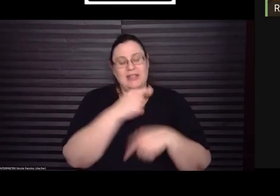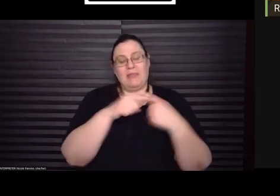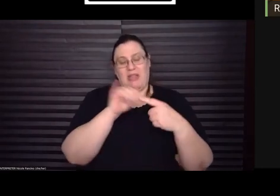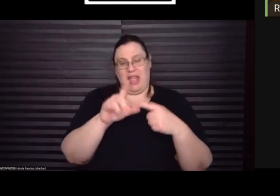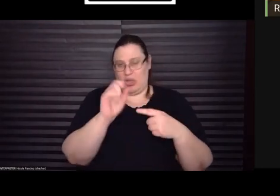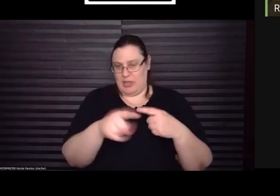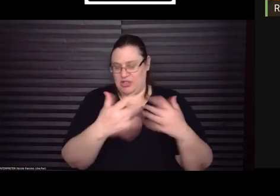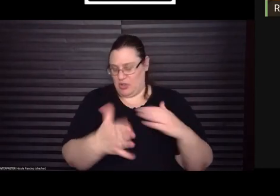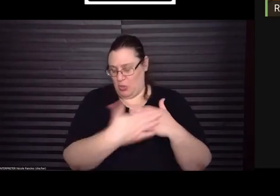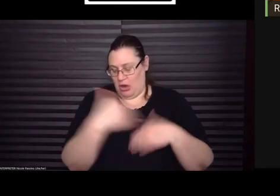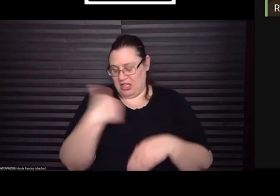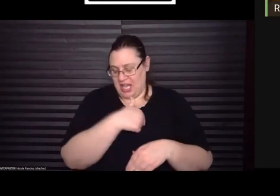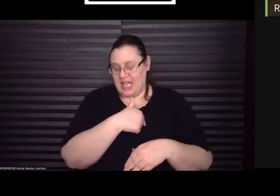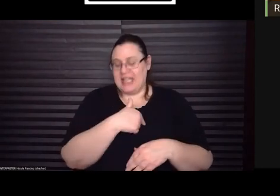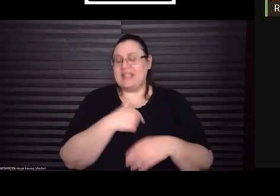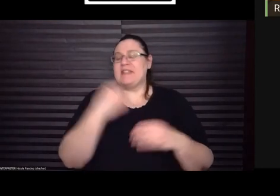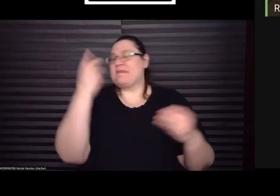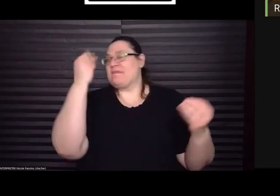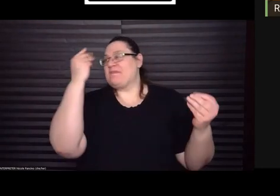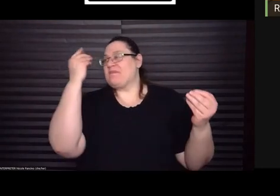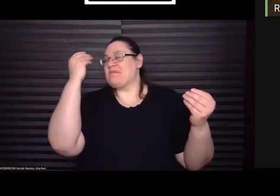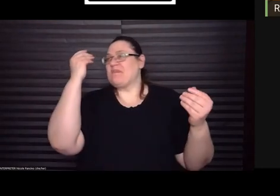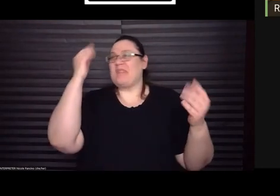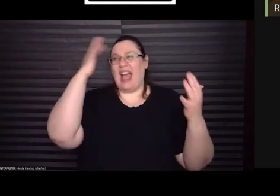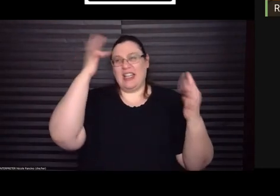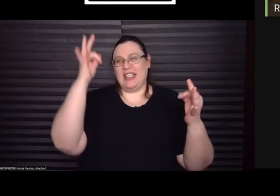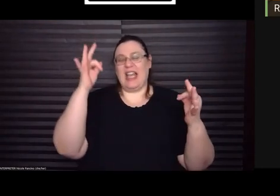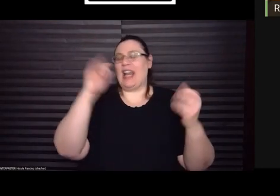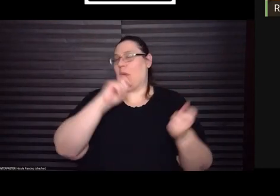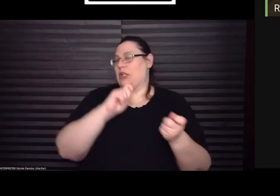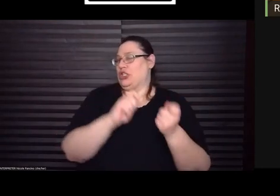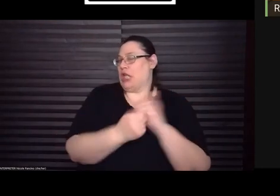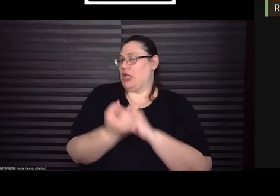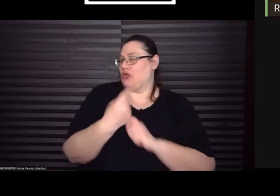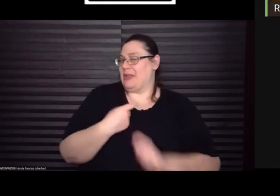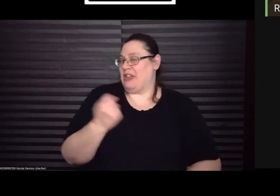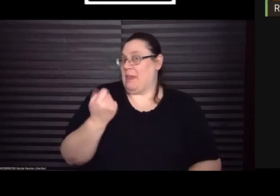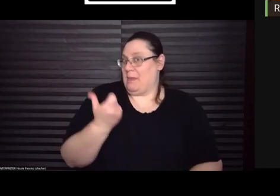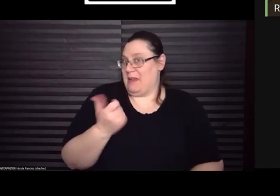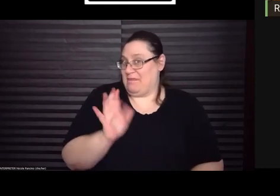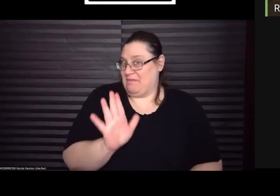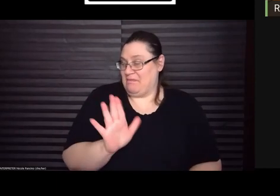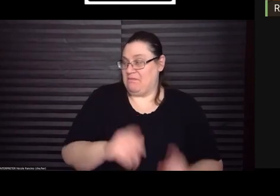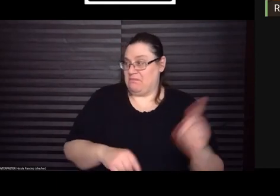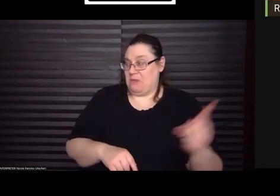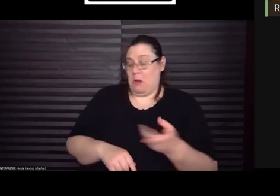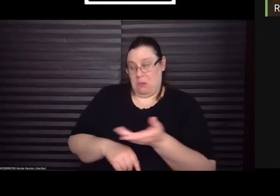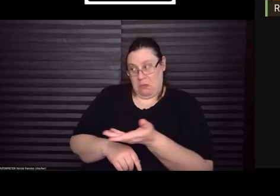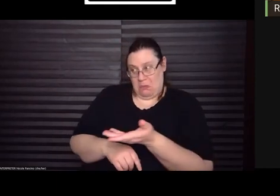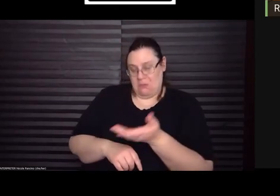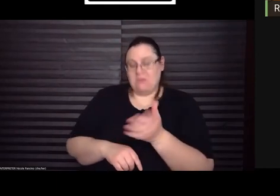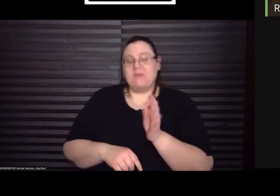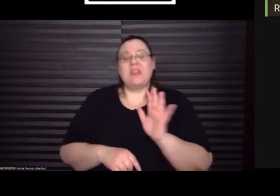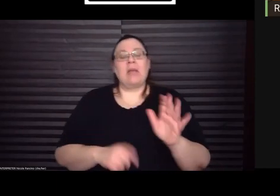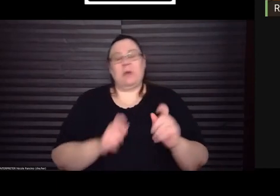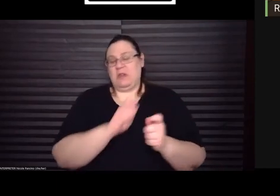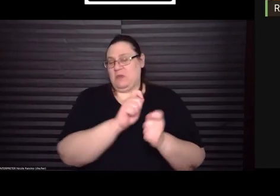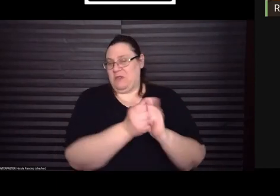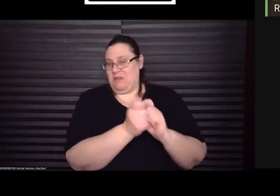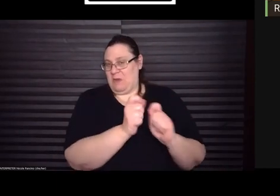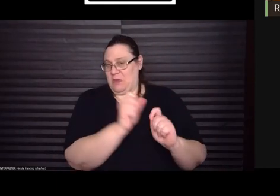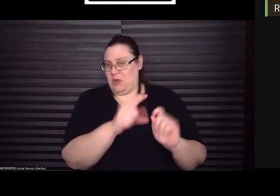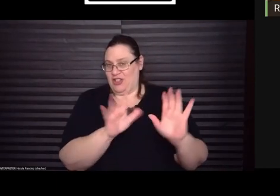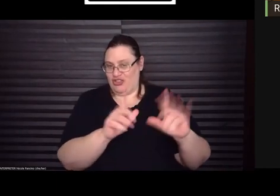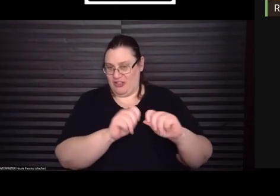this question was going to come, and I decided that I was going to reframe it. Okay, right. So I'm gonna reframe